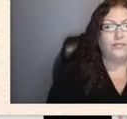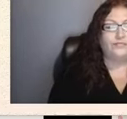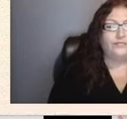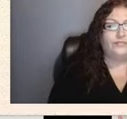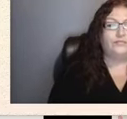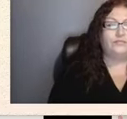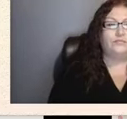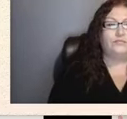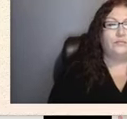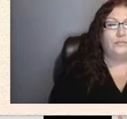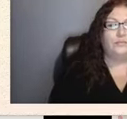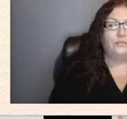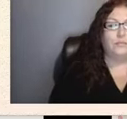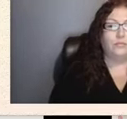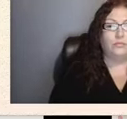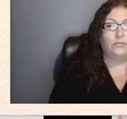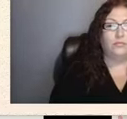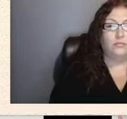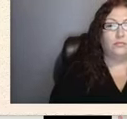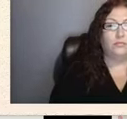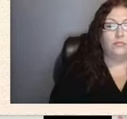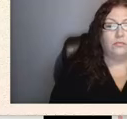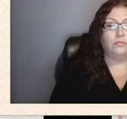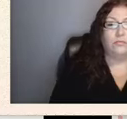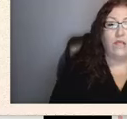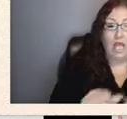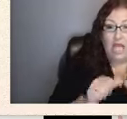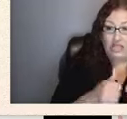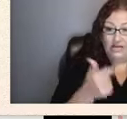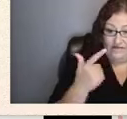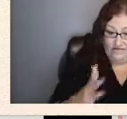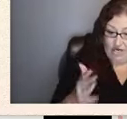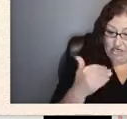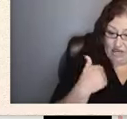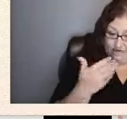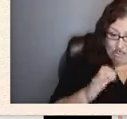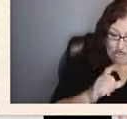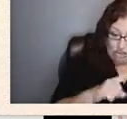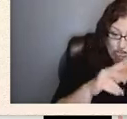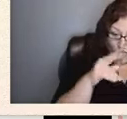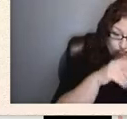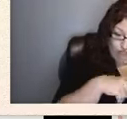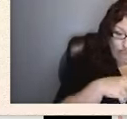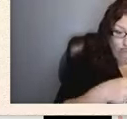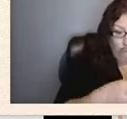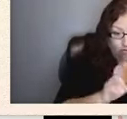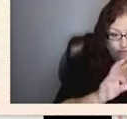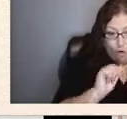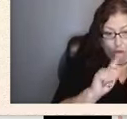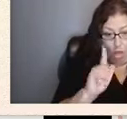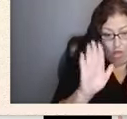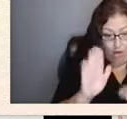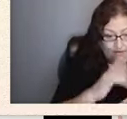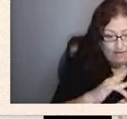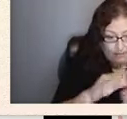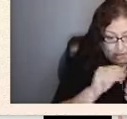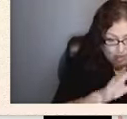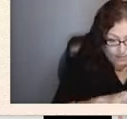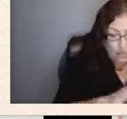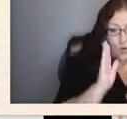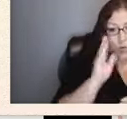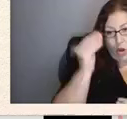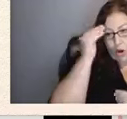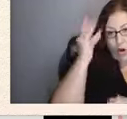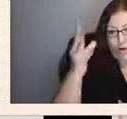Once the agency has had an opportunity to review all available documentation, the agency will notify the